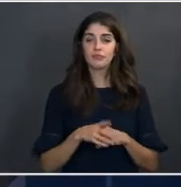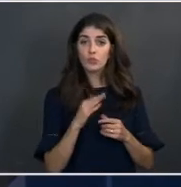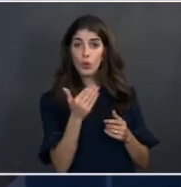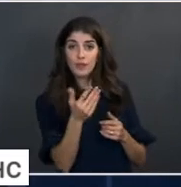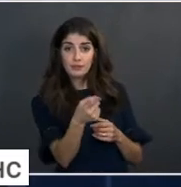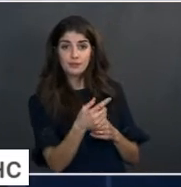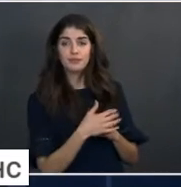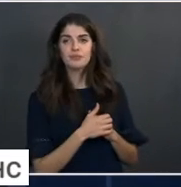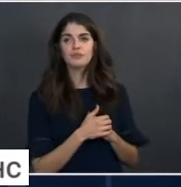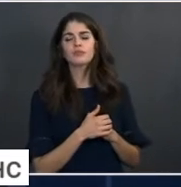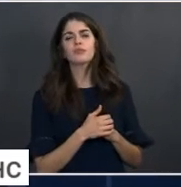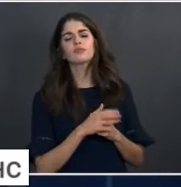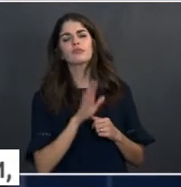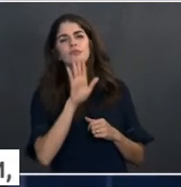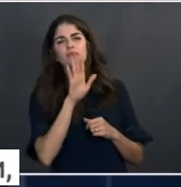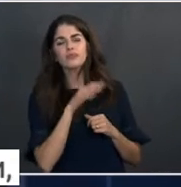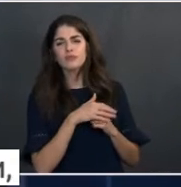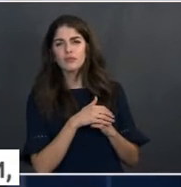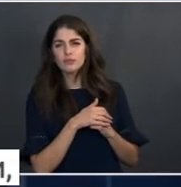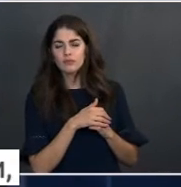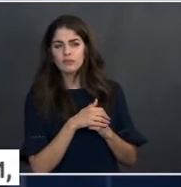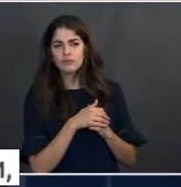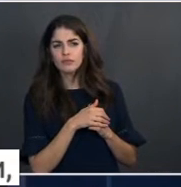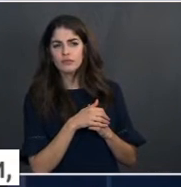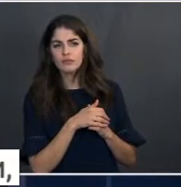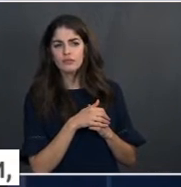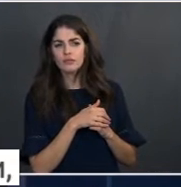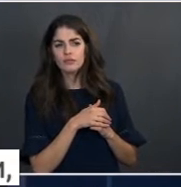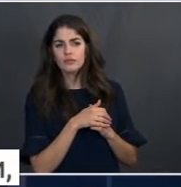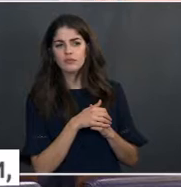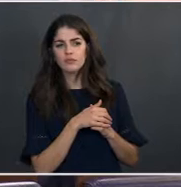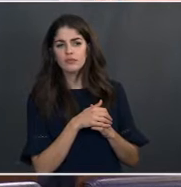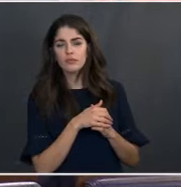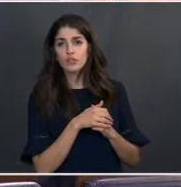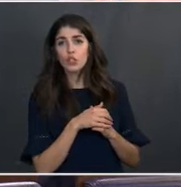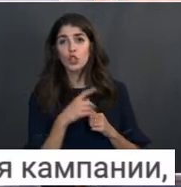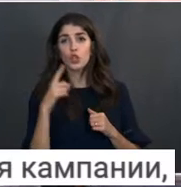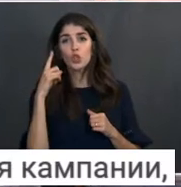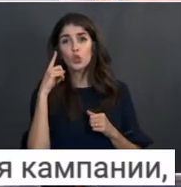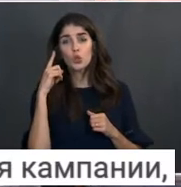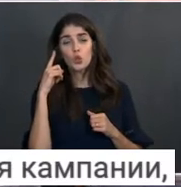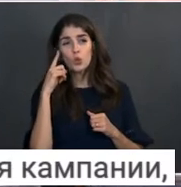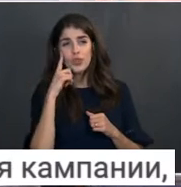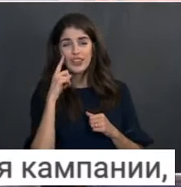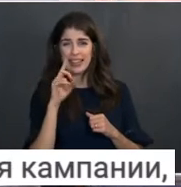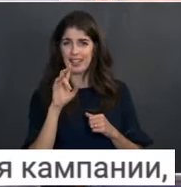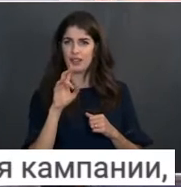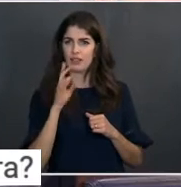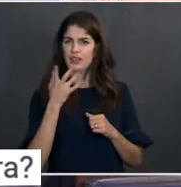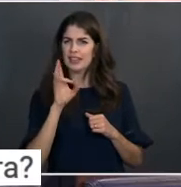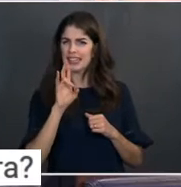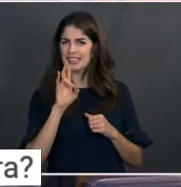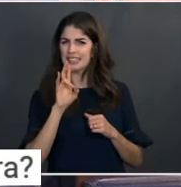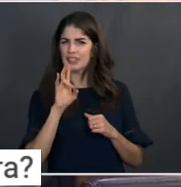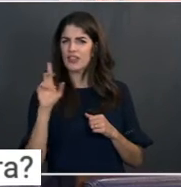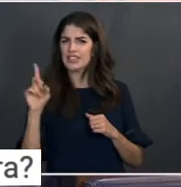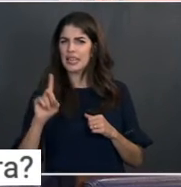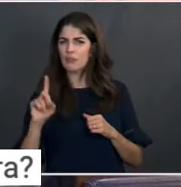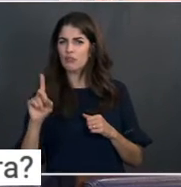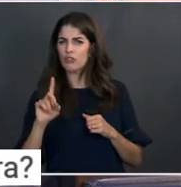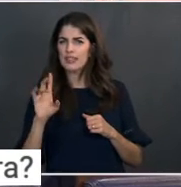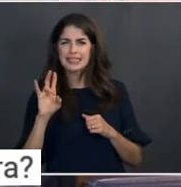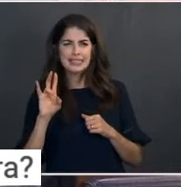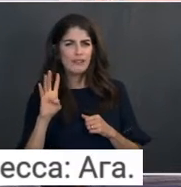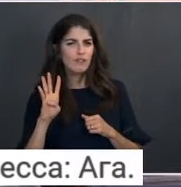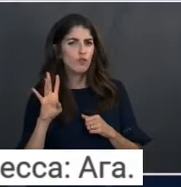ahead. Is there any chance that the Summit for Democracy, which was mentioned during the campaign, could happen before